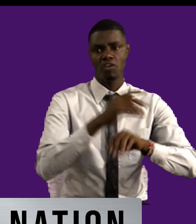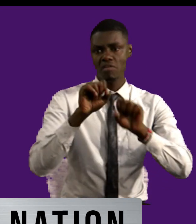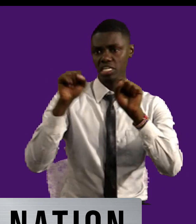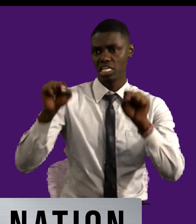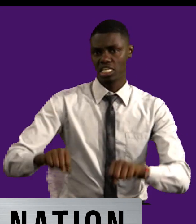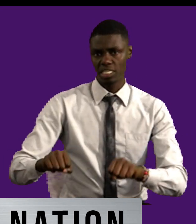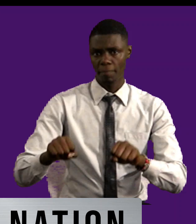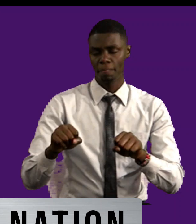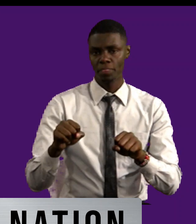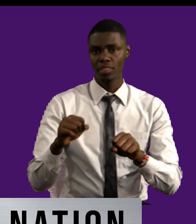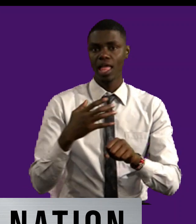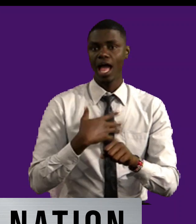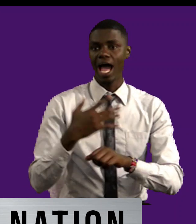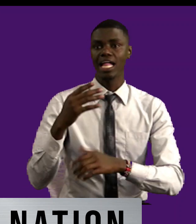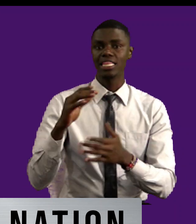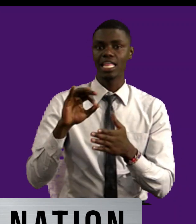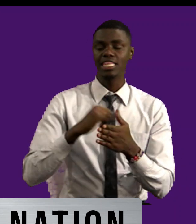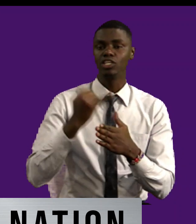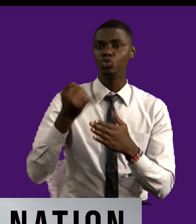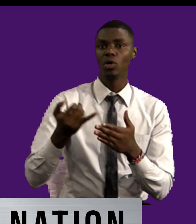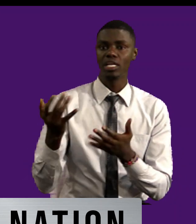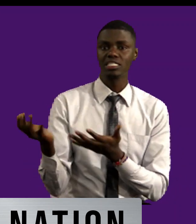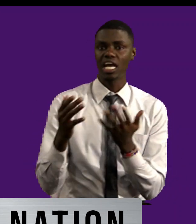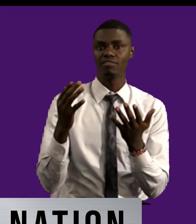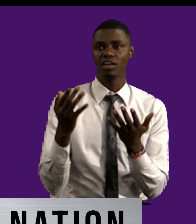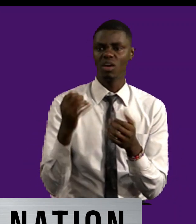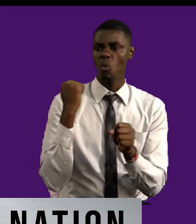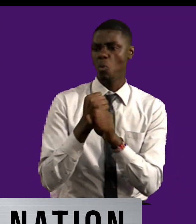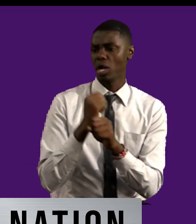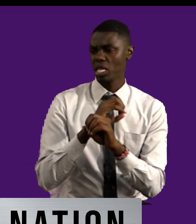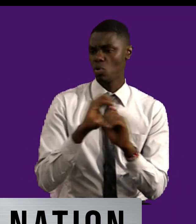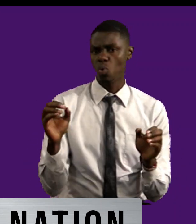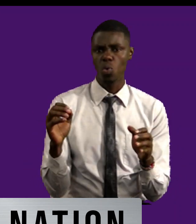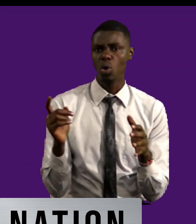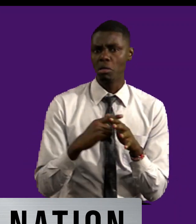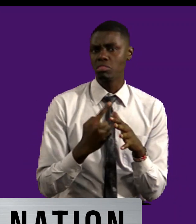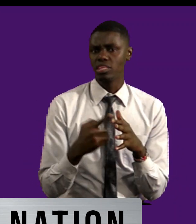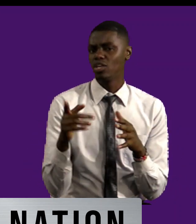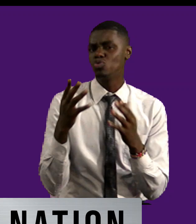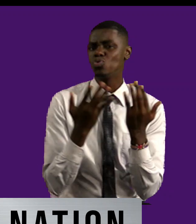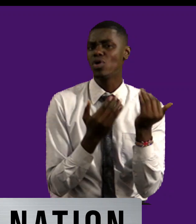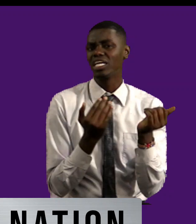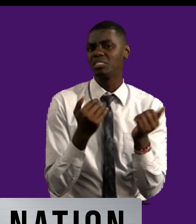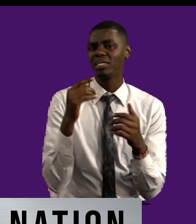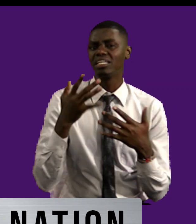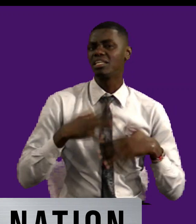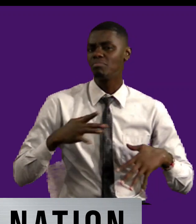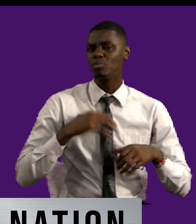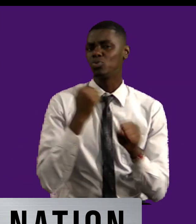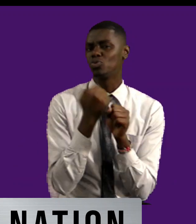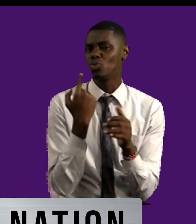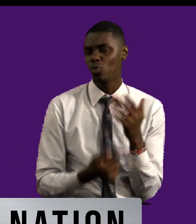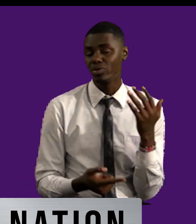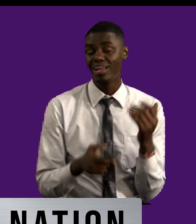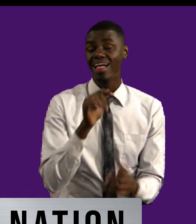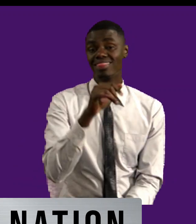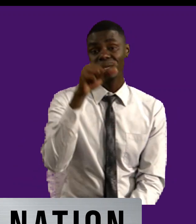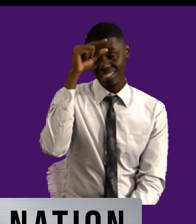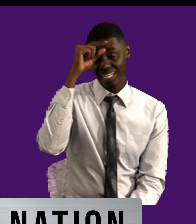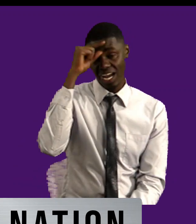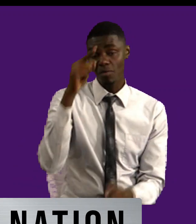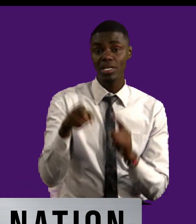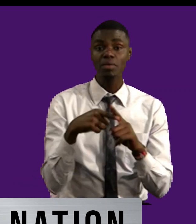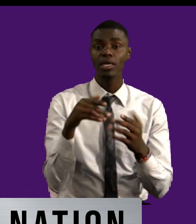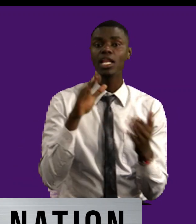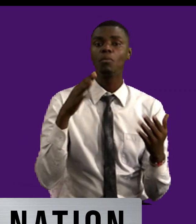system and the insurance cover that you bring around is not working, what do you expect of the people? It's a government that has